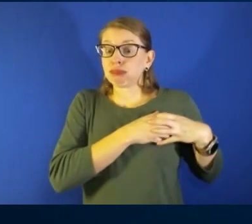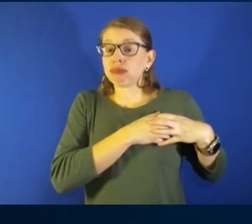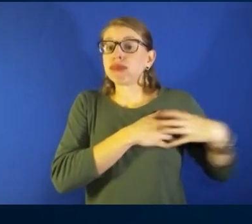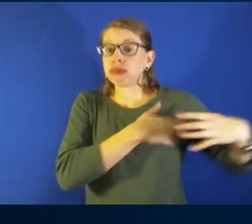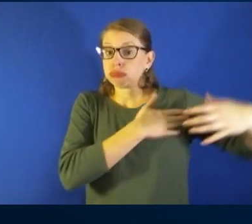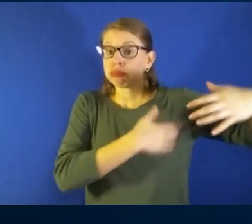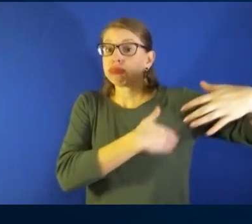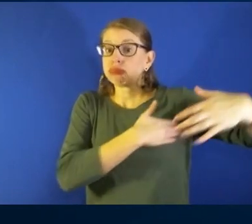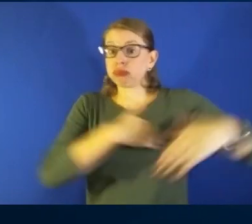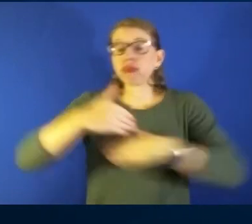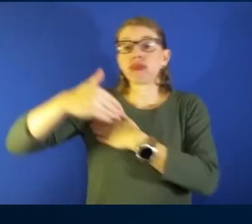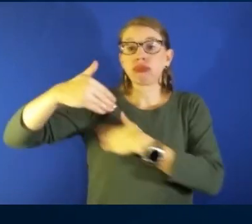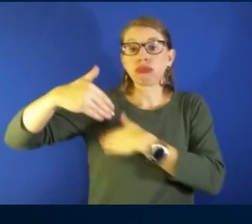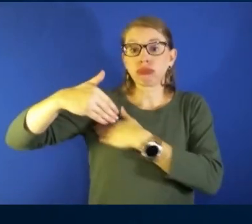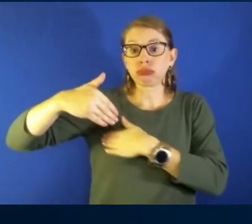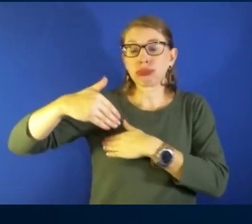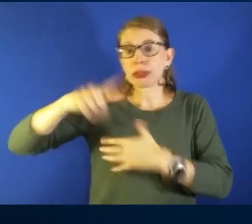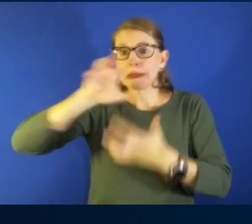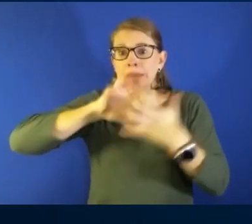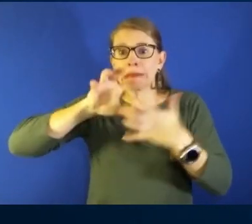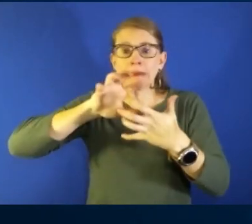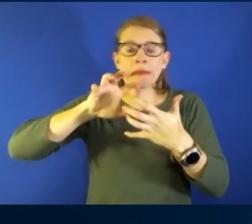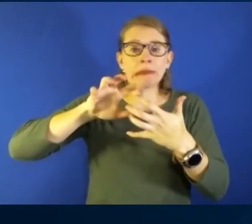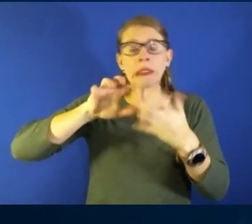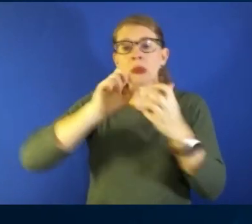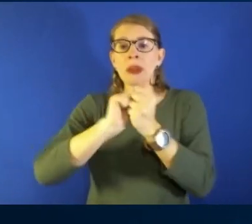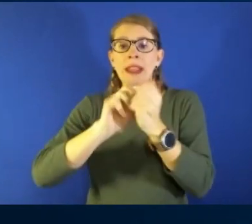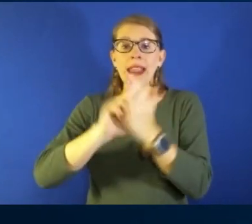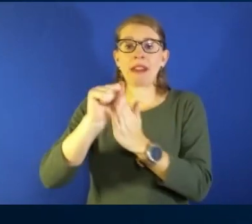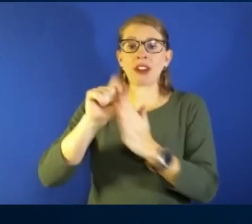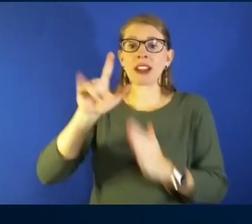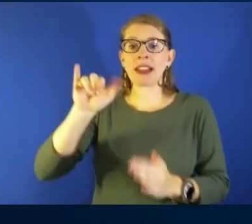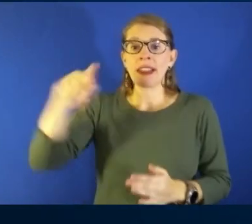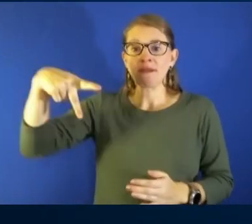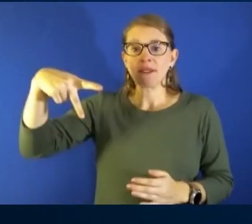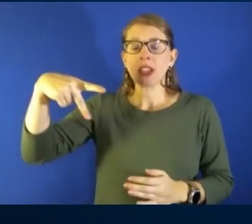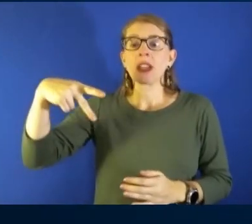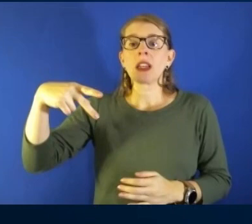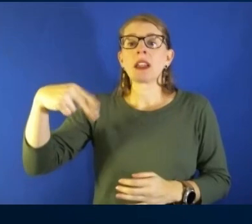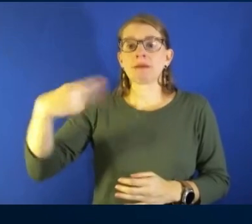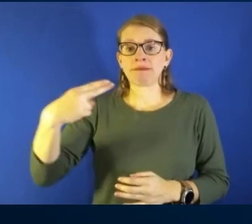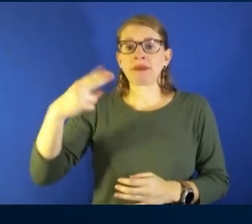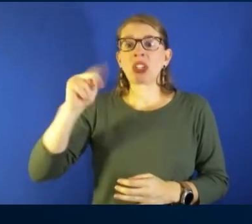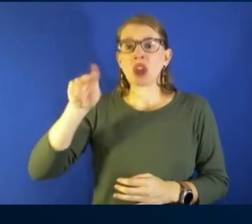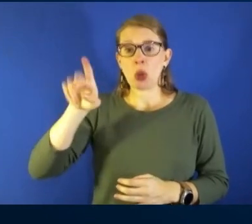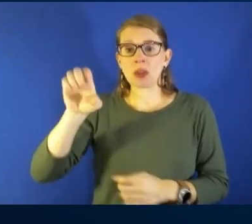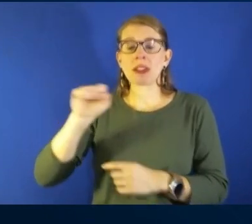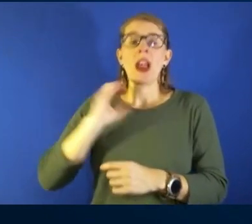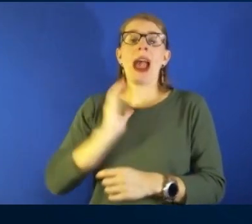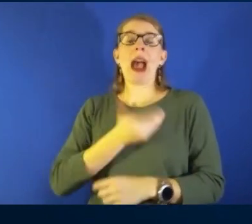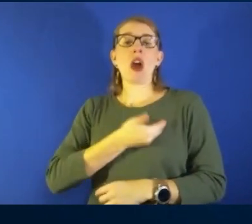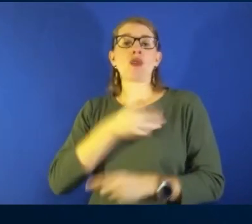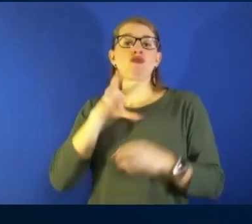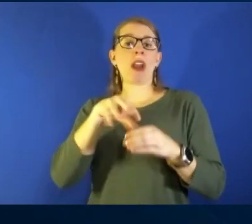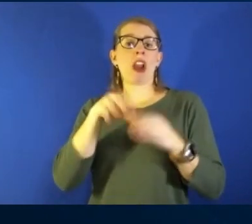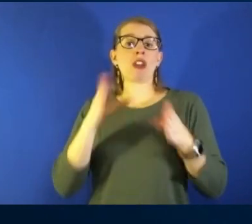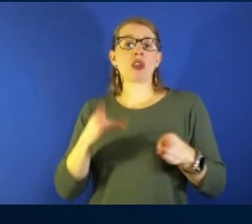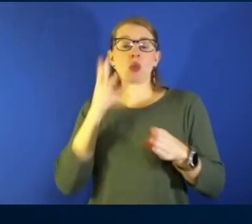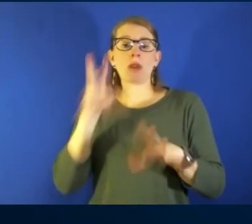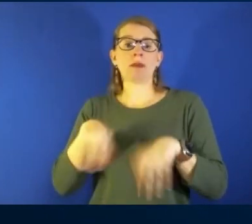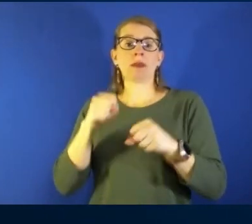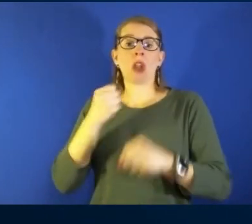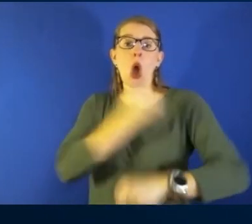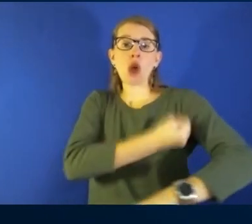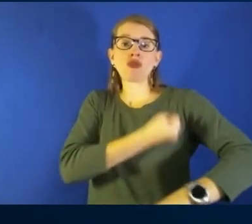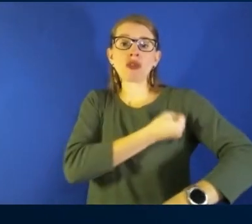be sometimes confused with cancerous lymph nodes. And our radiologists will usually do ultrasound, and sometimes we do